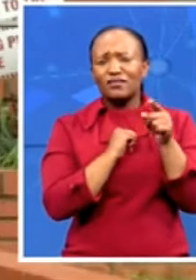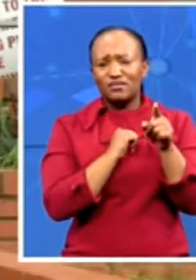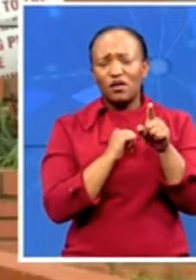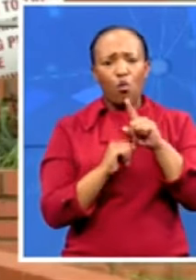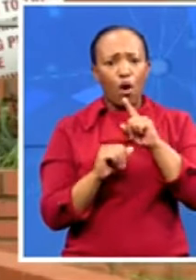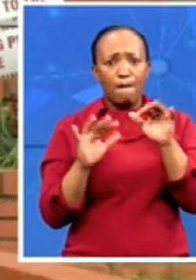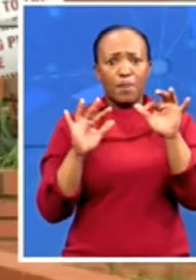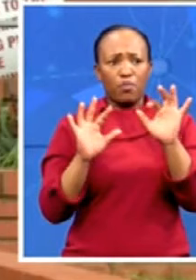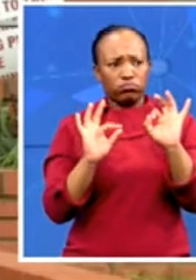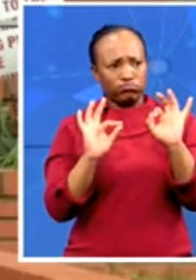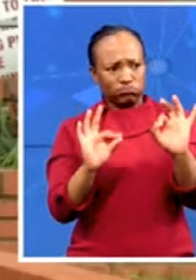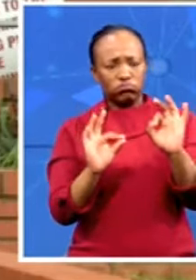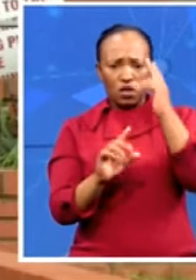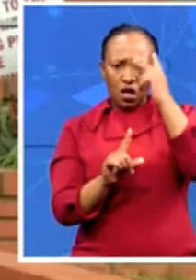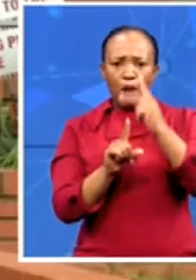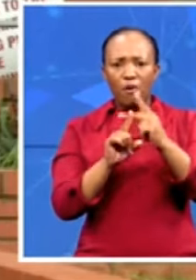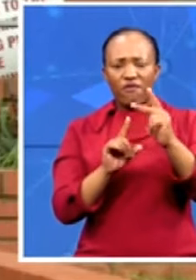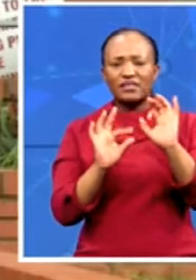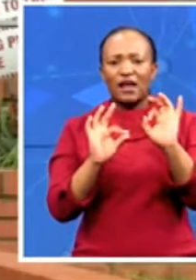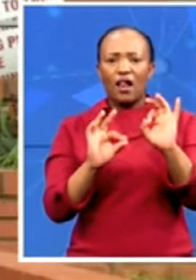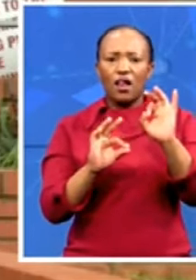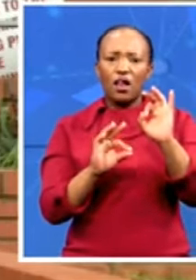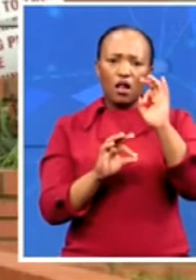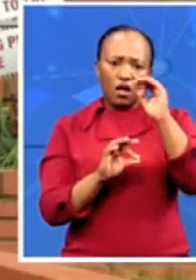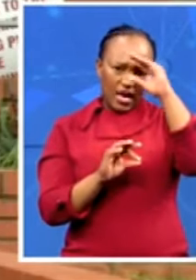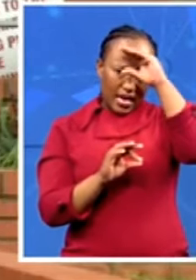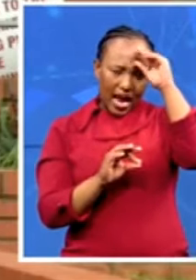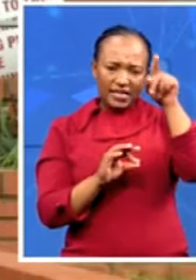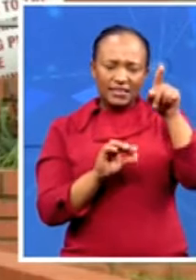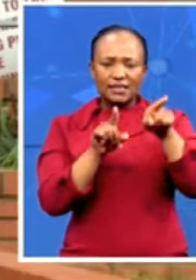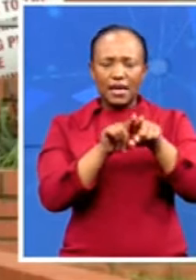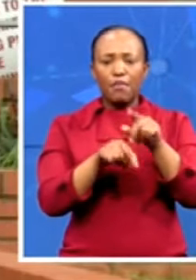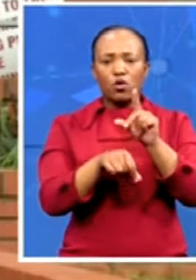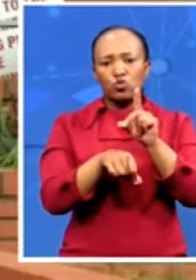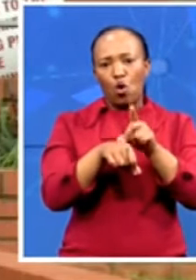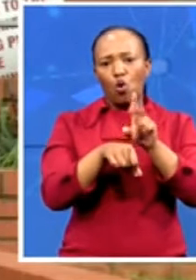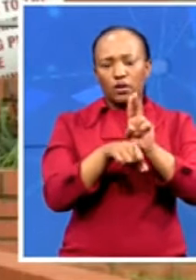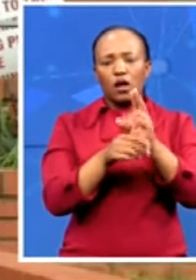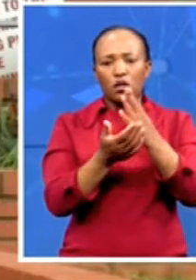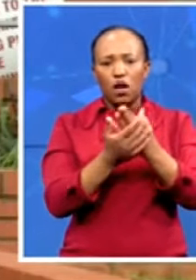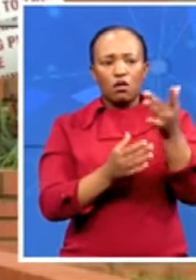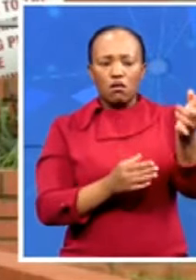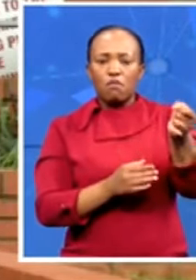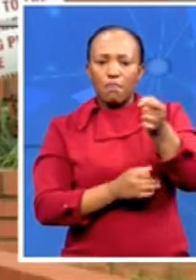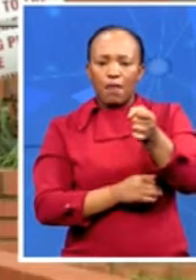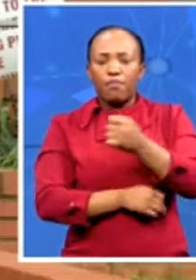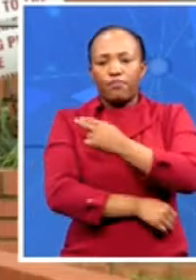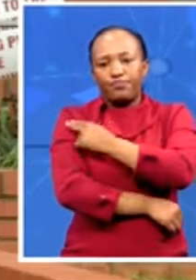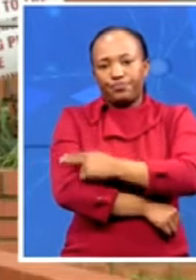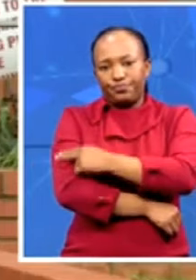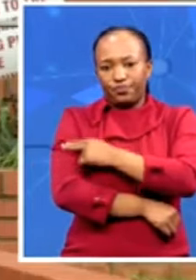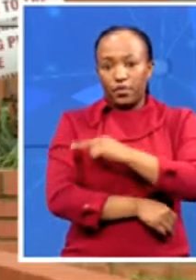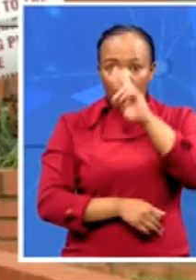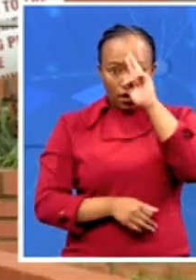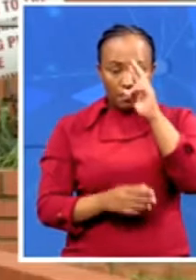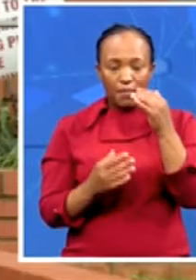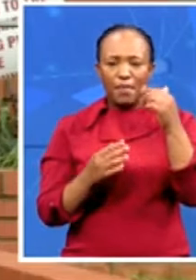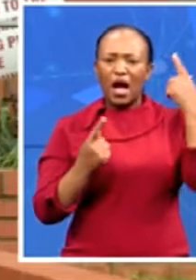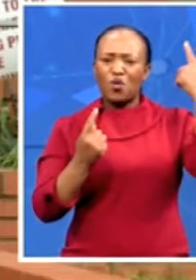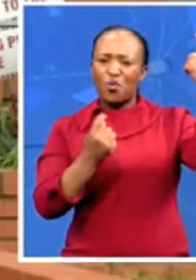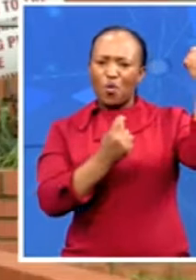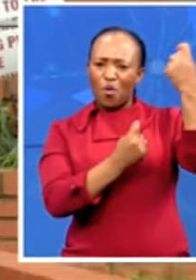professional nurses and also are doctors that they could come to this hospital. But also remember, it's a rural part of the province also, so